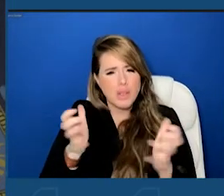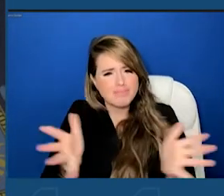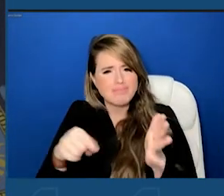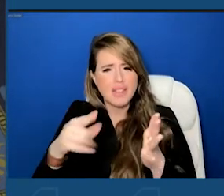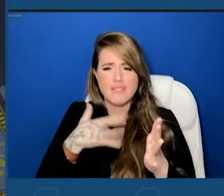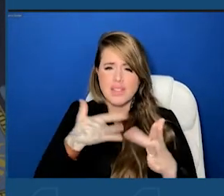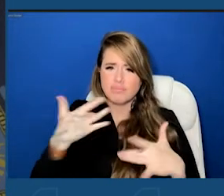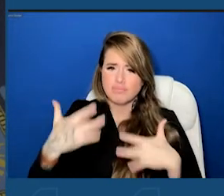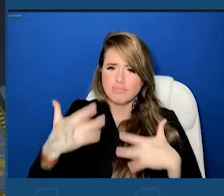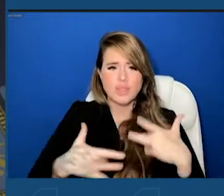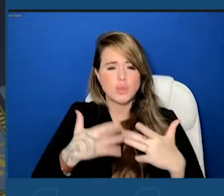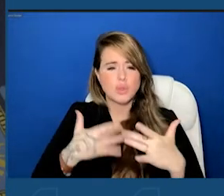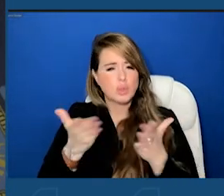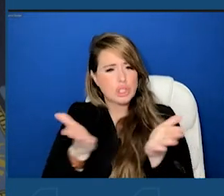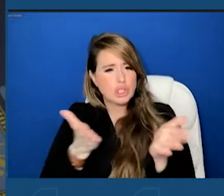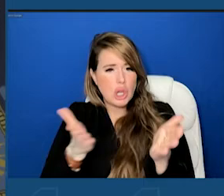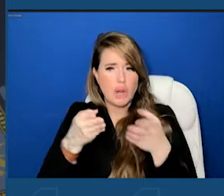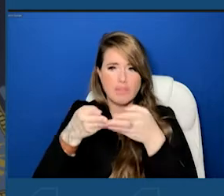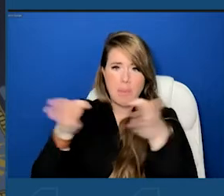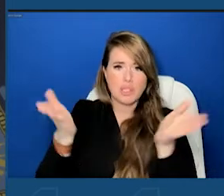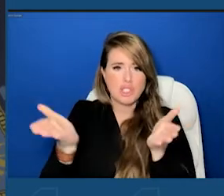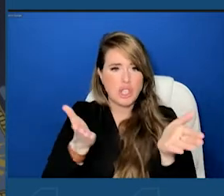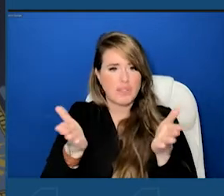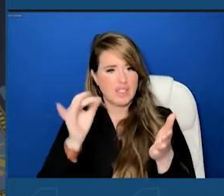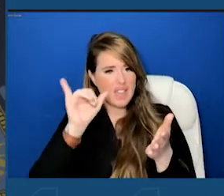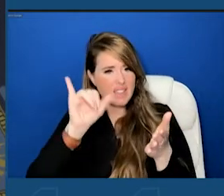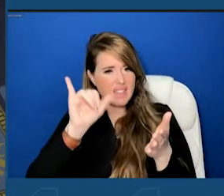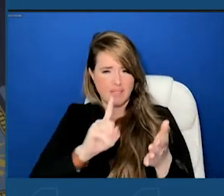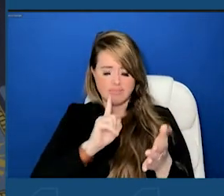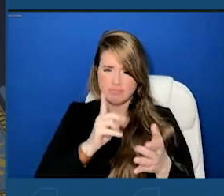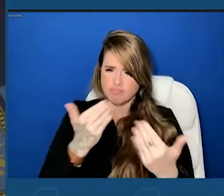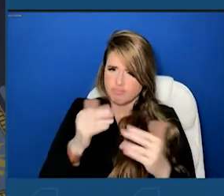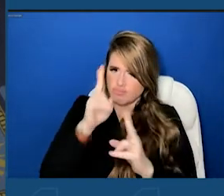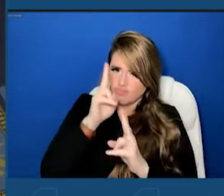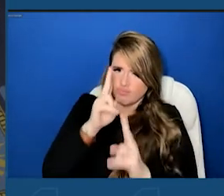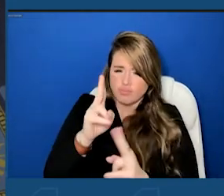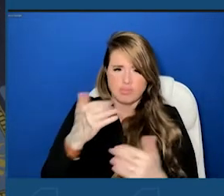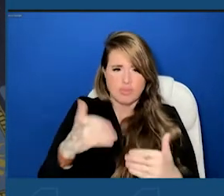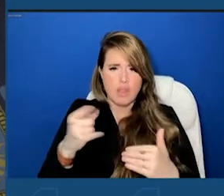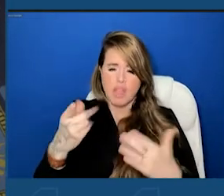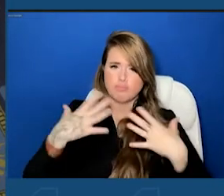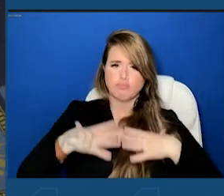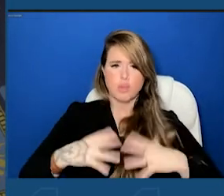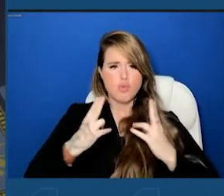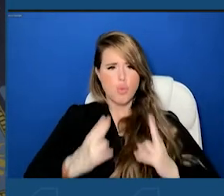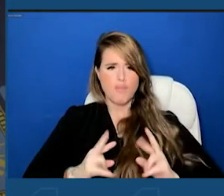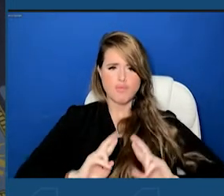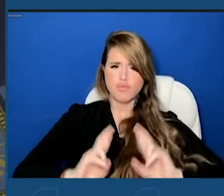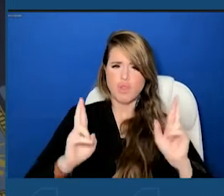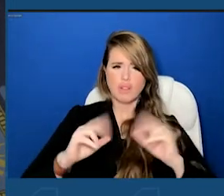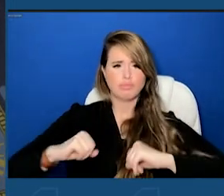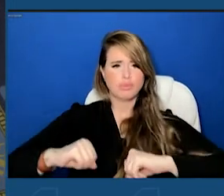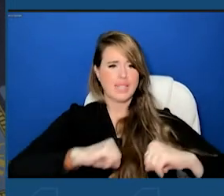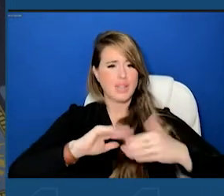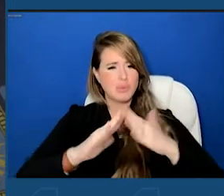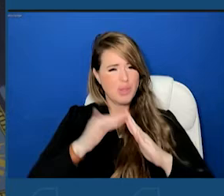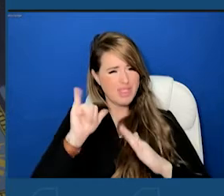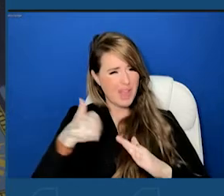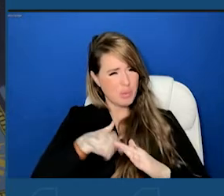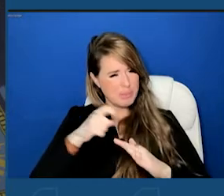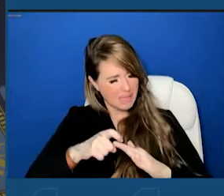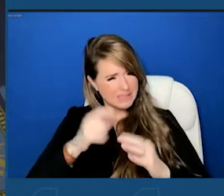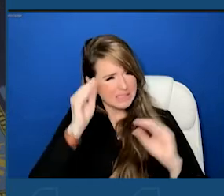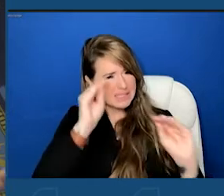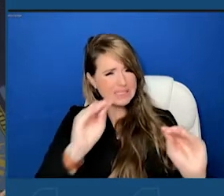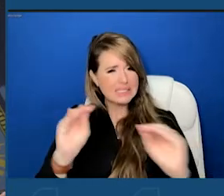how there's nothing more noble than being out there, putting on a uniform to protect your community. We have to instill that sense of responsibility to